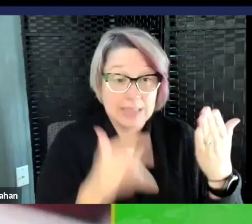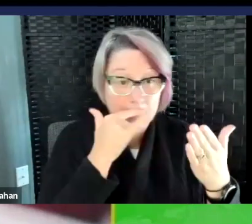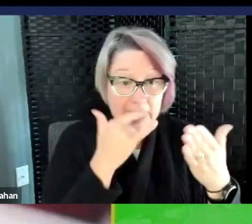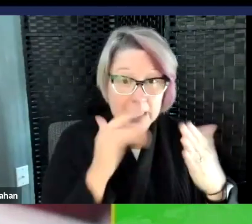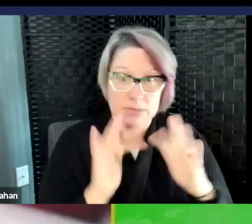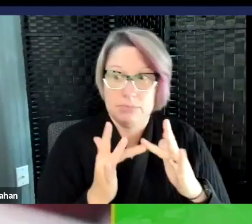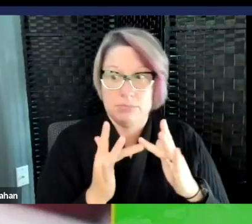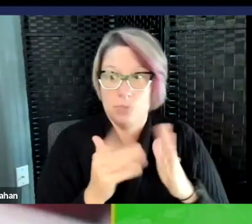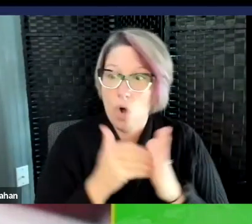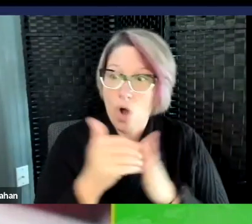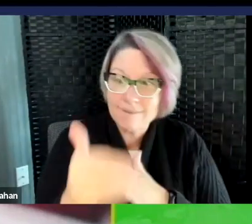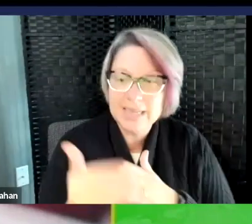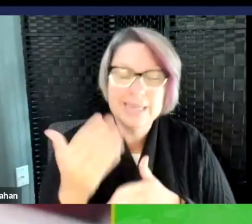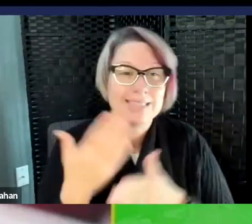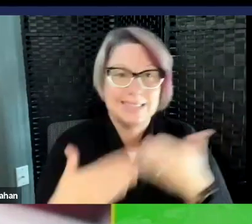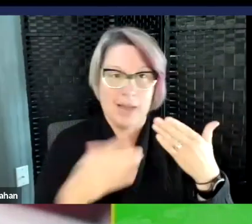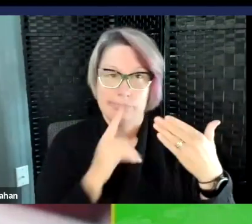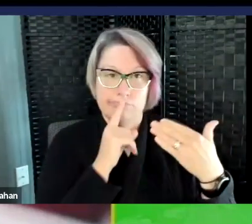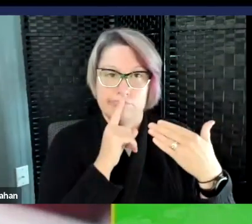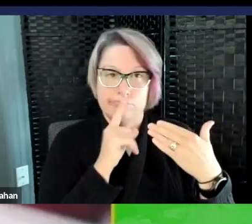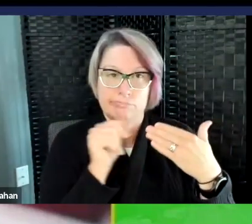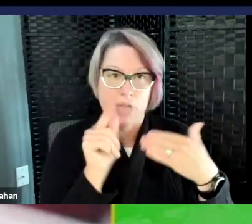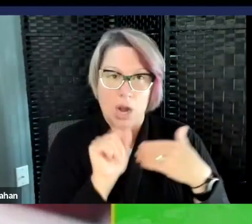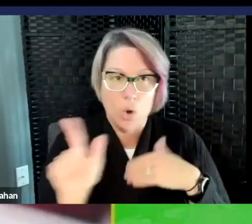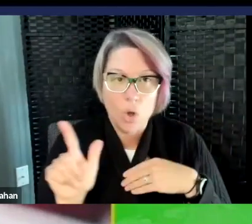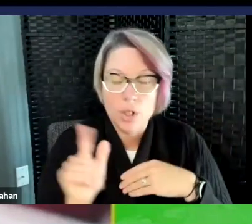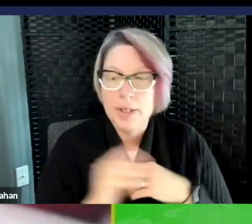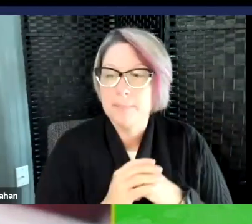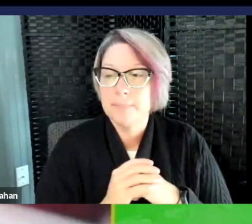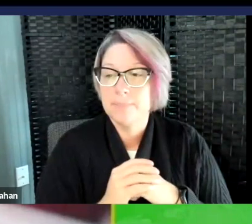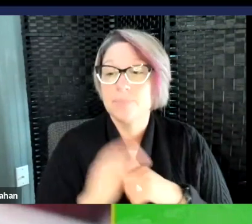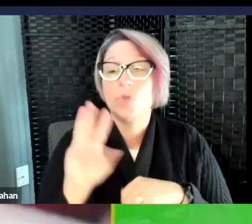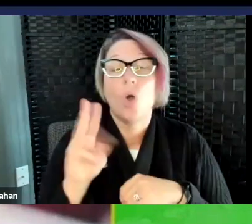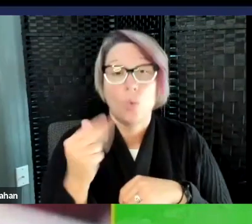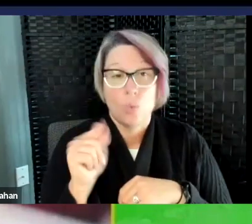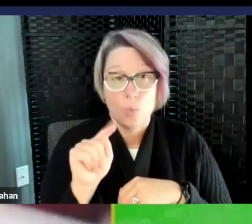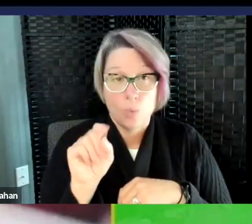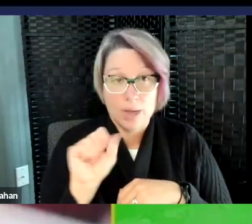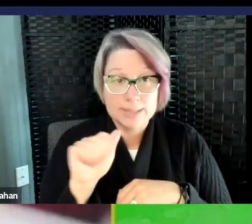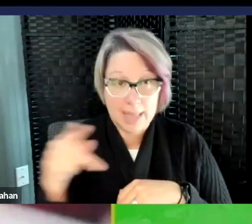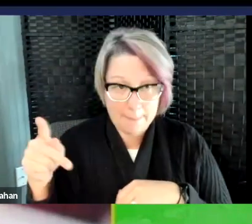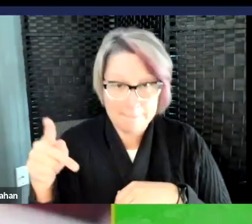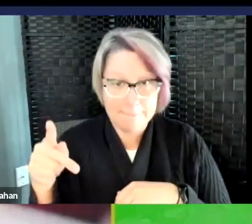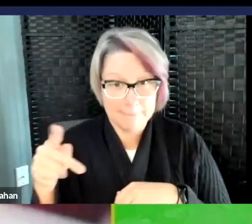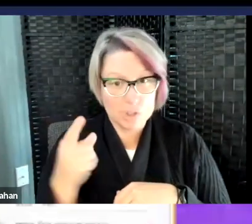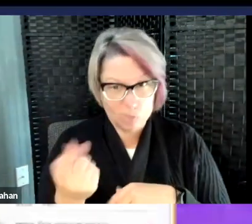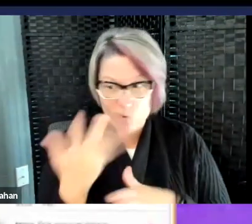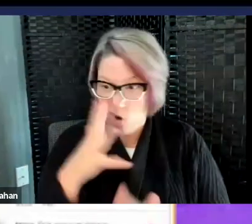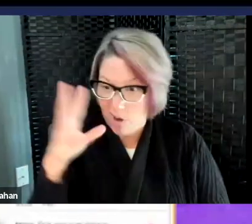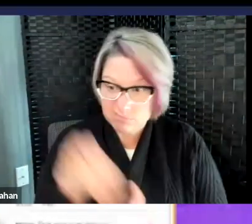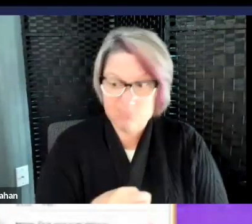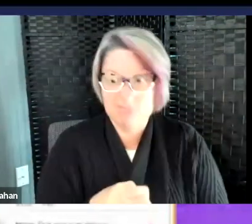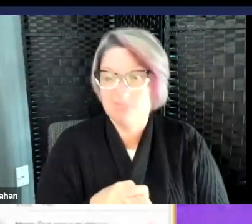it. Okay. Not now, Eden, but maybe. Kara, WhatsApp. Yep. Okay. So see, you guys are in it. You guys are definitely